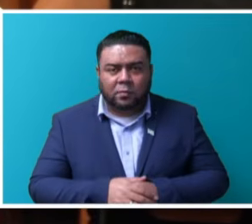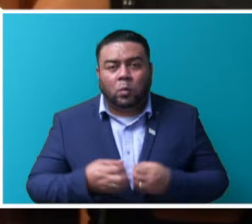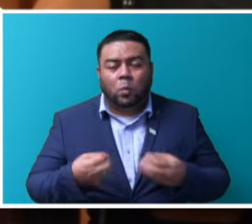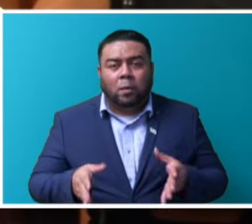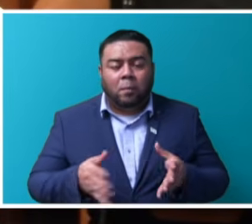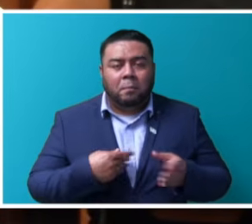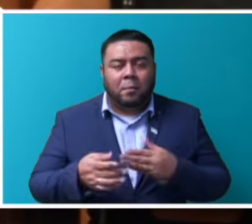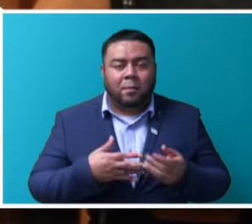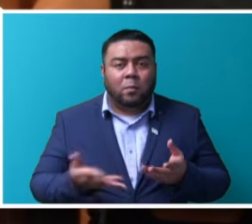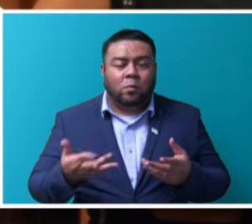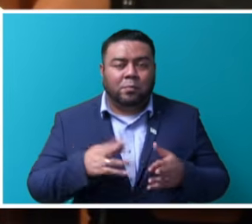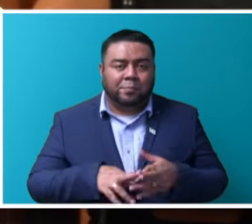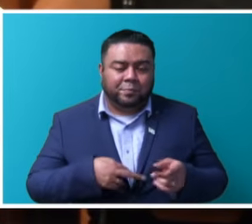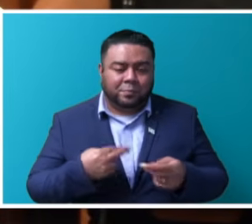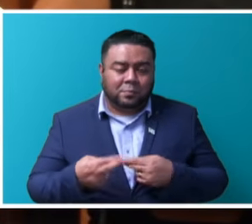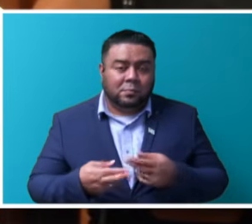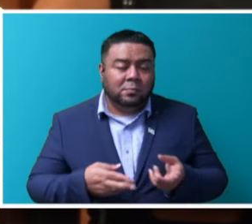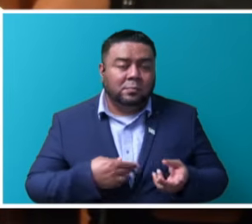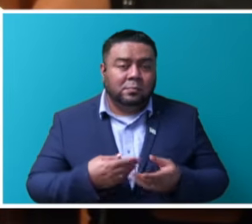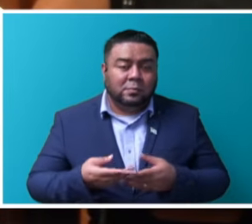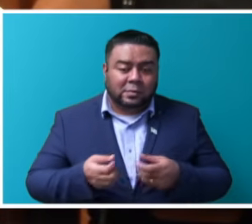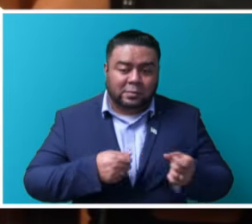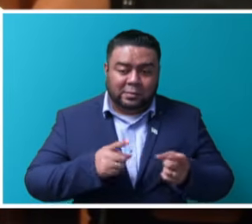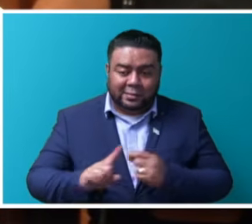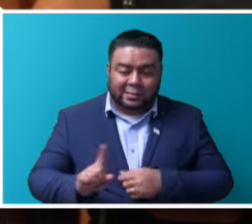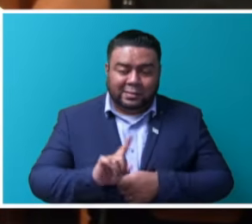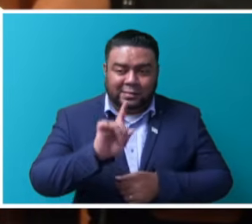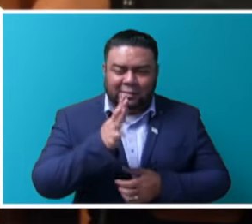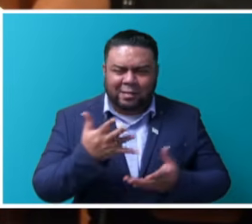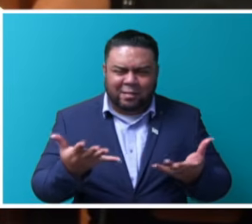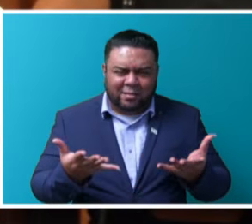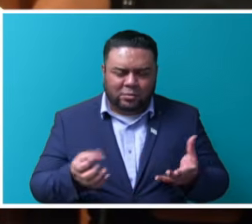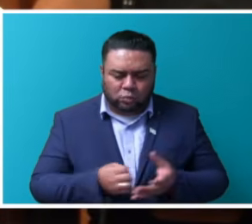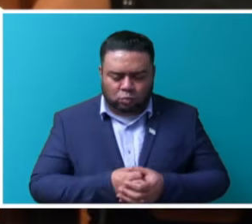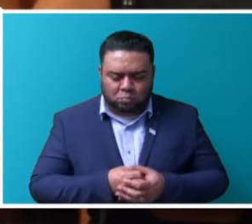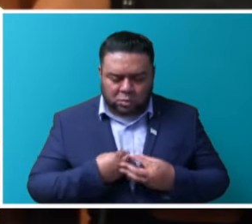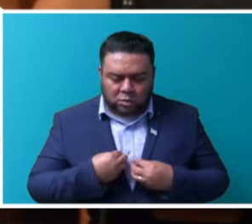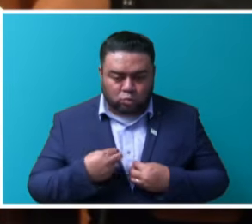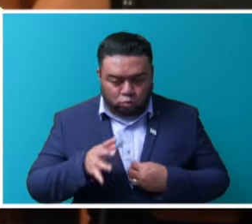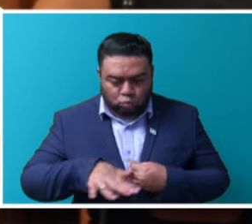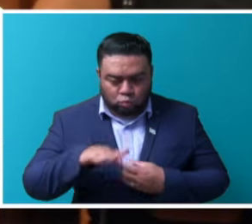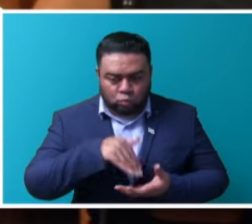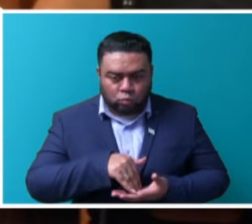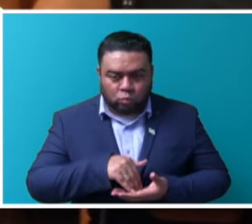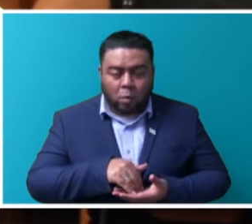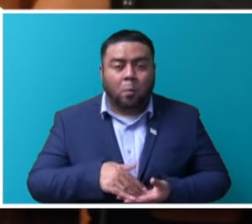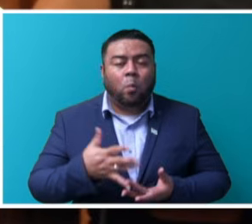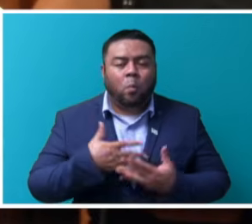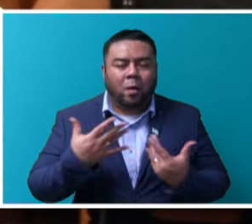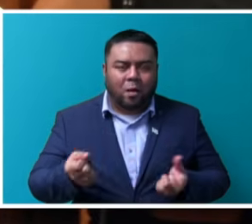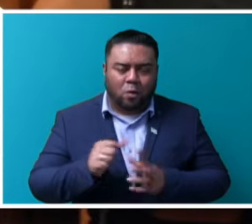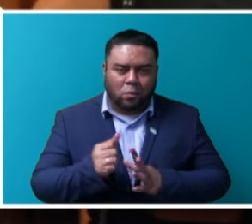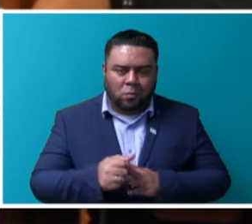management, recycling, renewable energy business sectors that are central to our circular economic strategy. Mr. Speaker, we are also